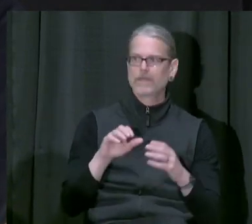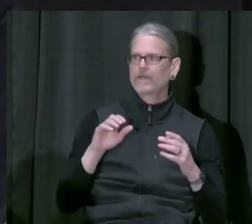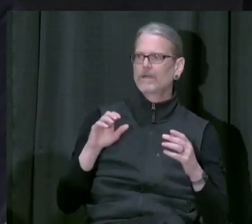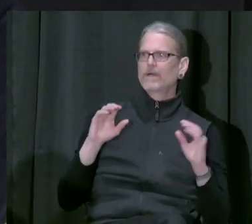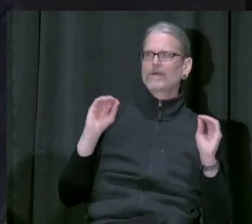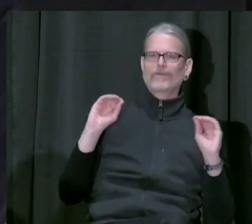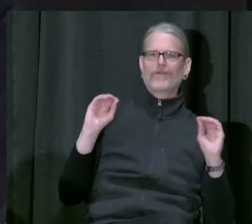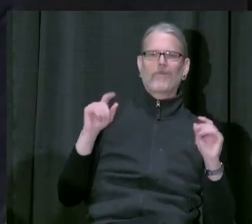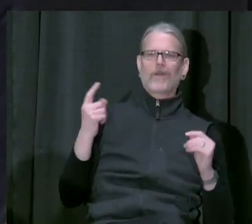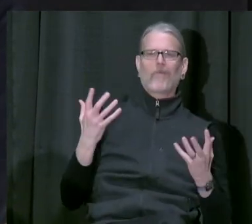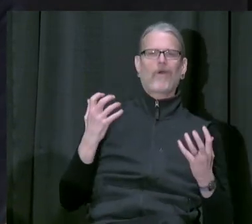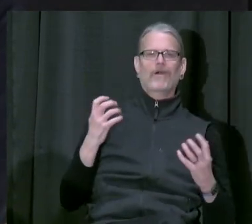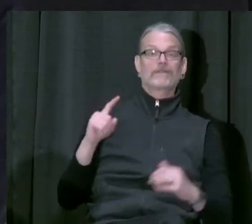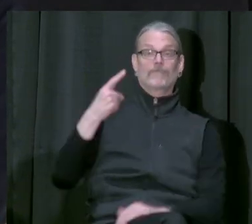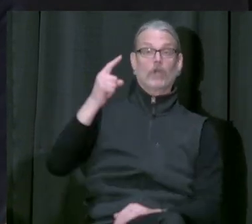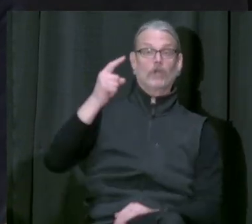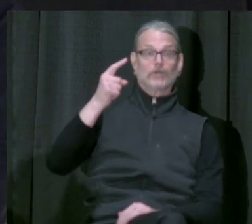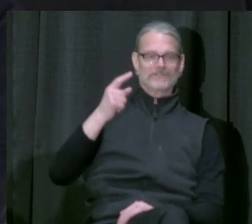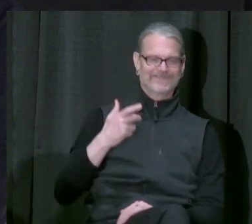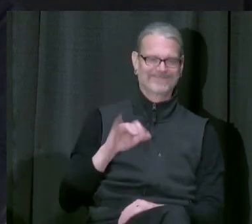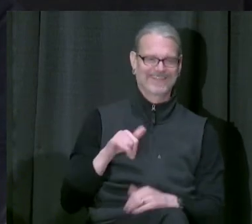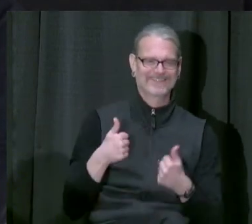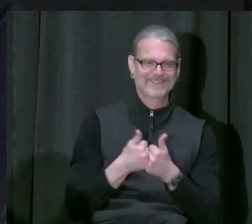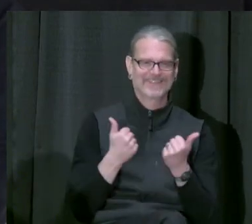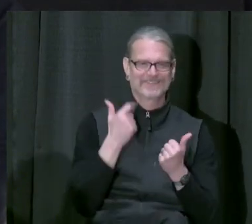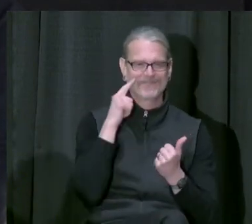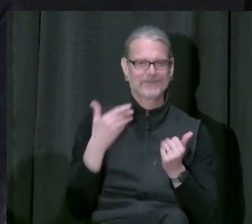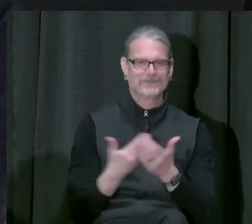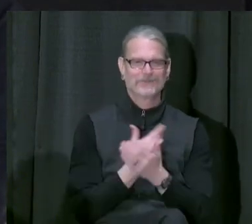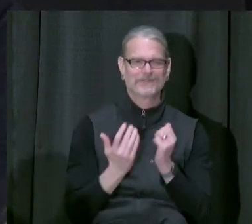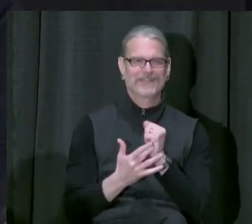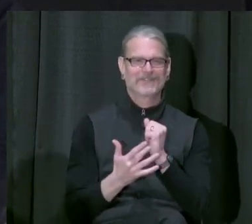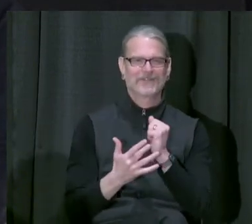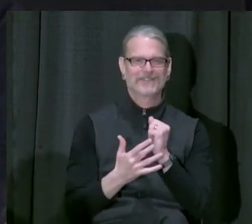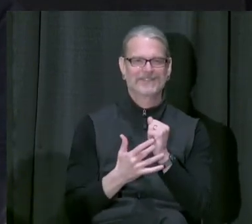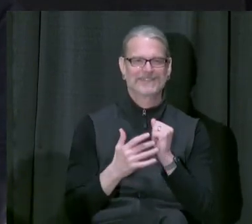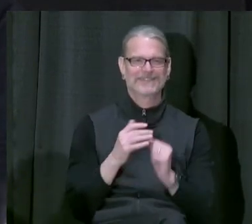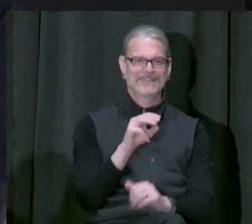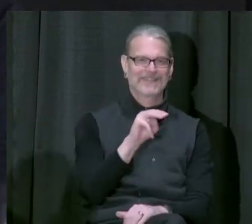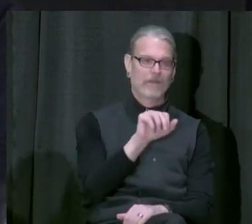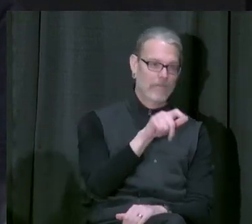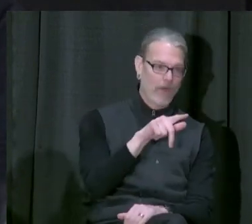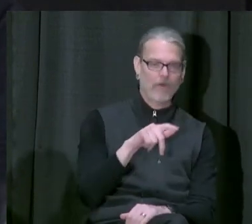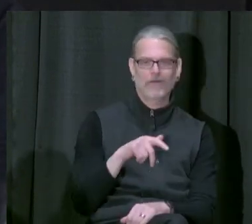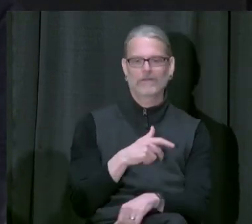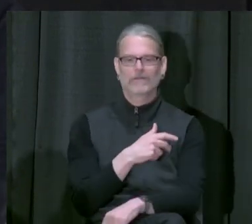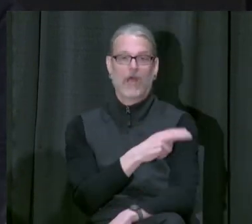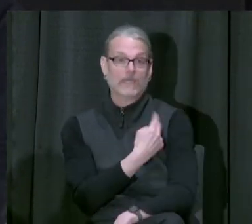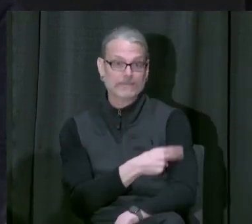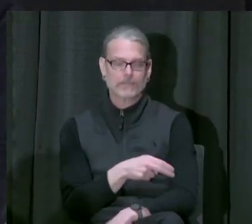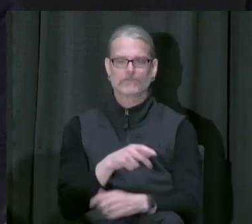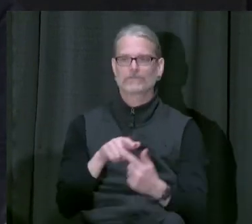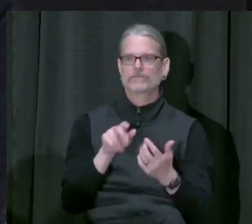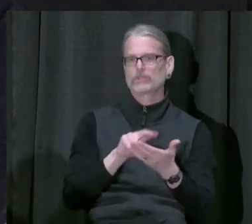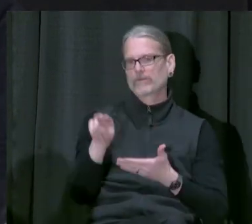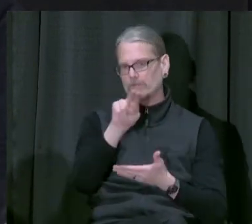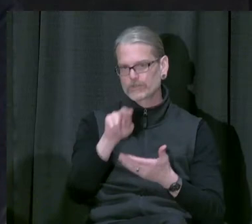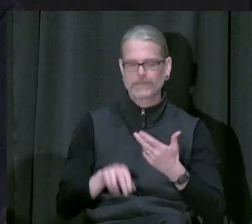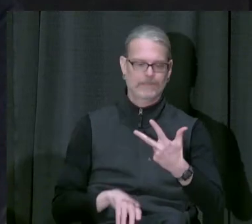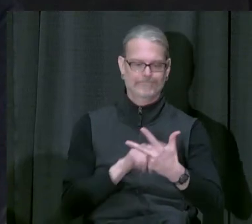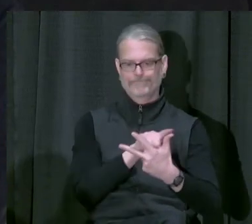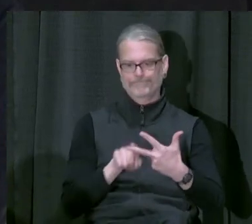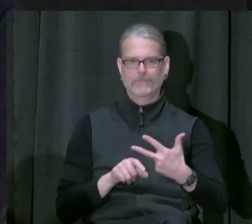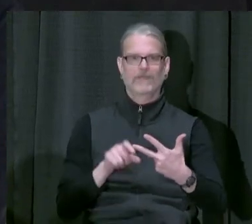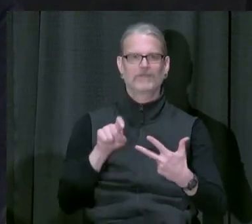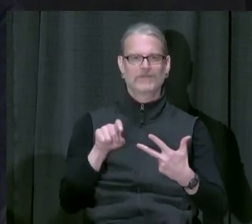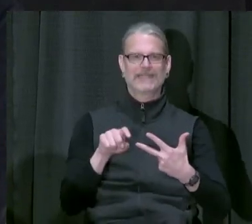and so that's the big challenge with a new technology. Whether it's a mall or a hospital or a university, you need the first